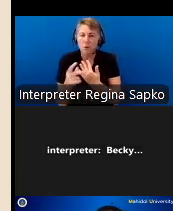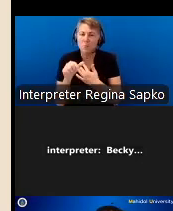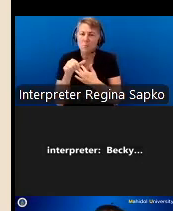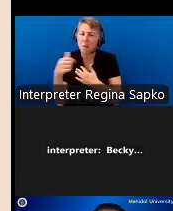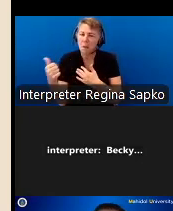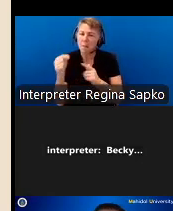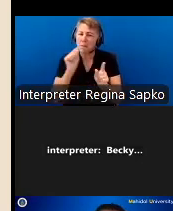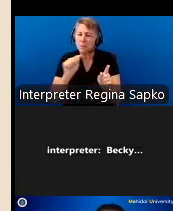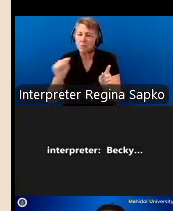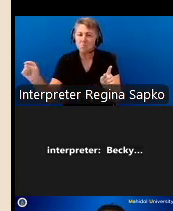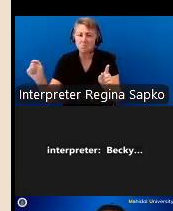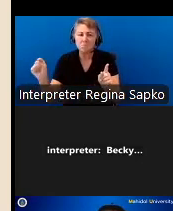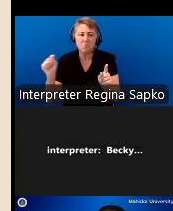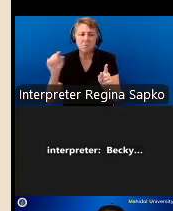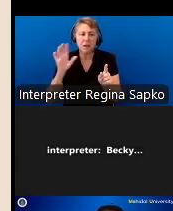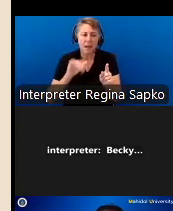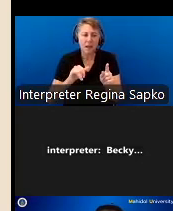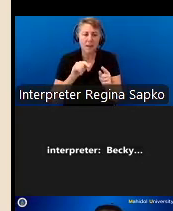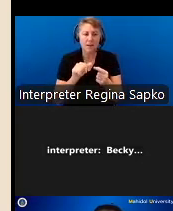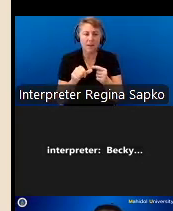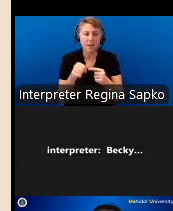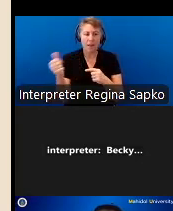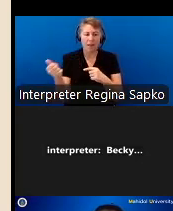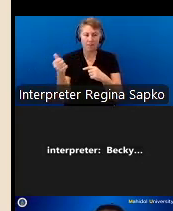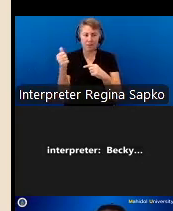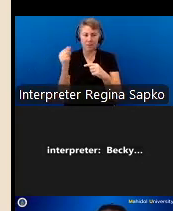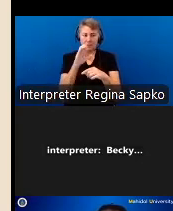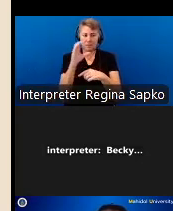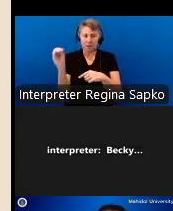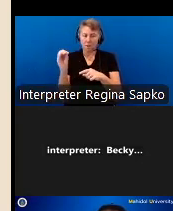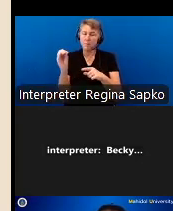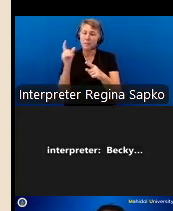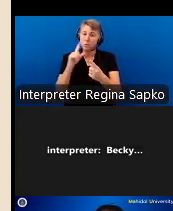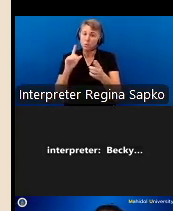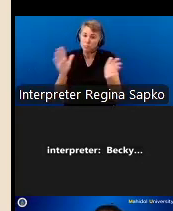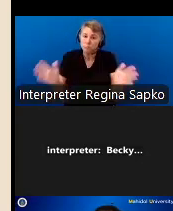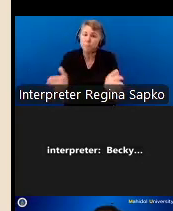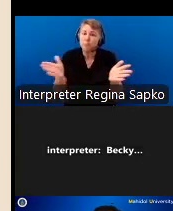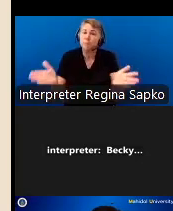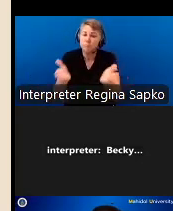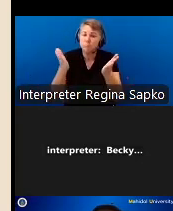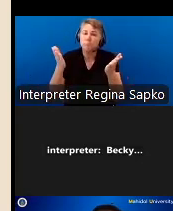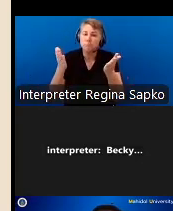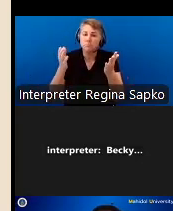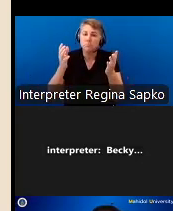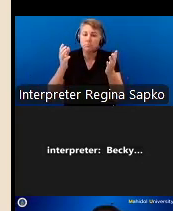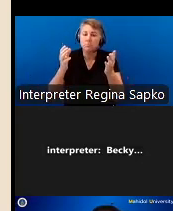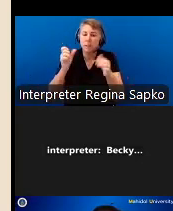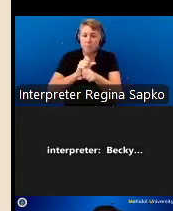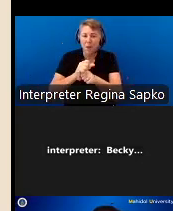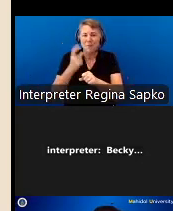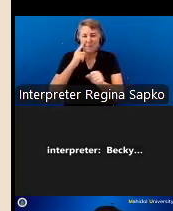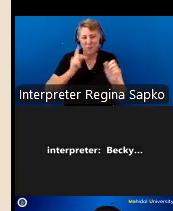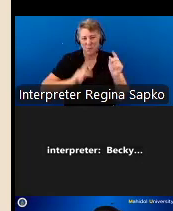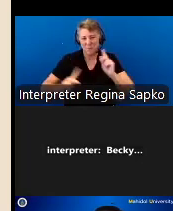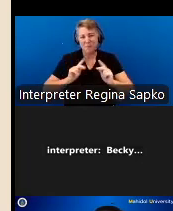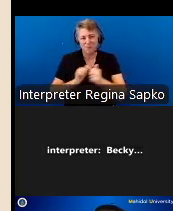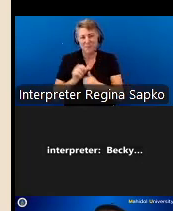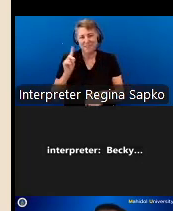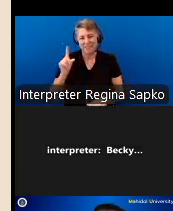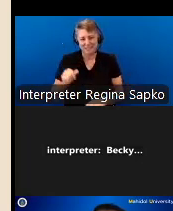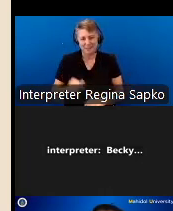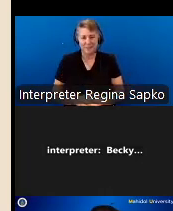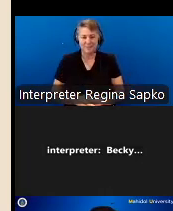community effort to promote employment for person with disability. Yes, I may be to talking about the